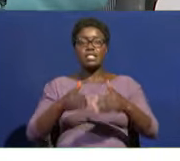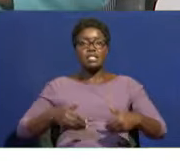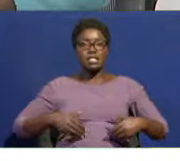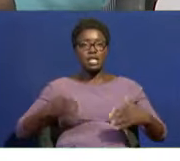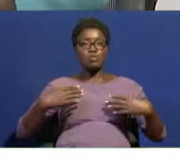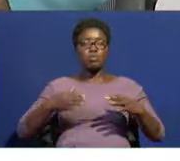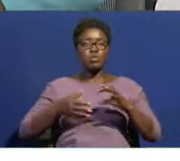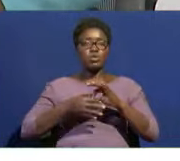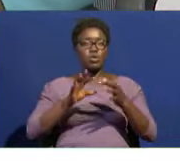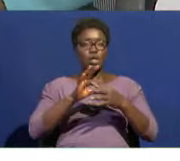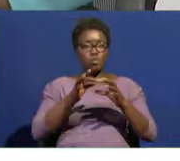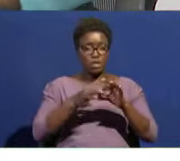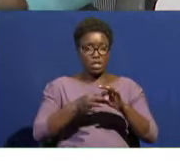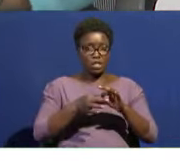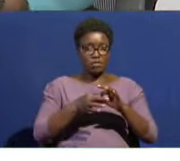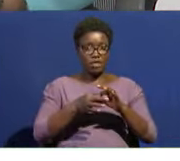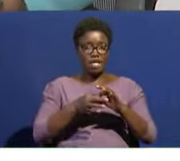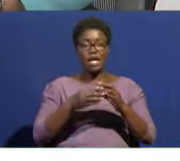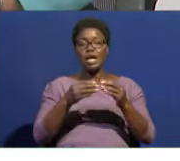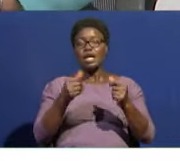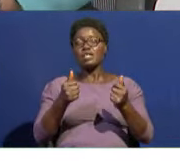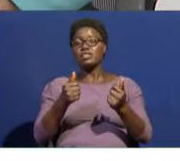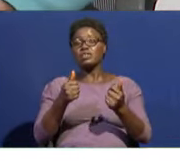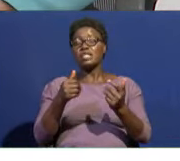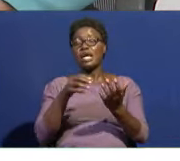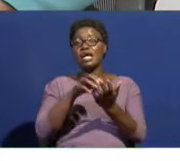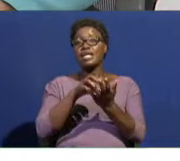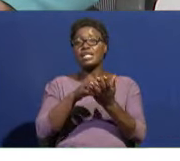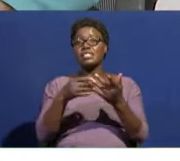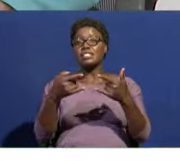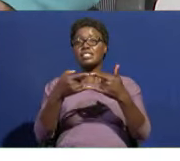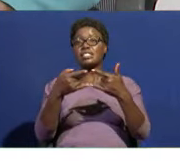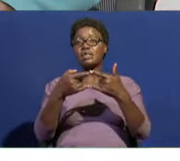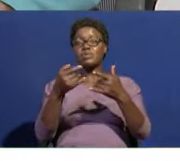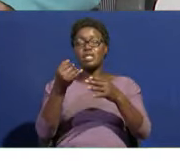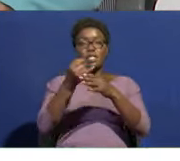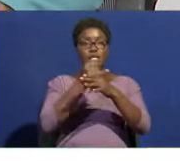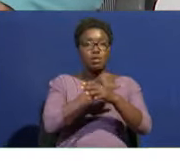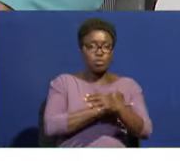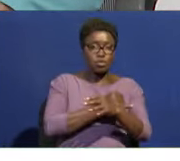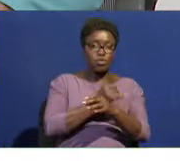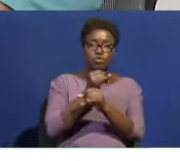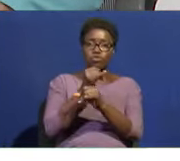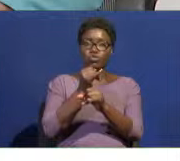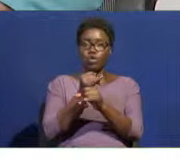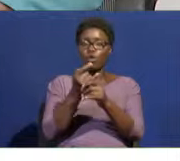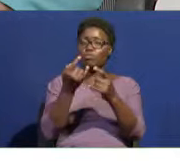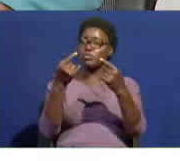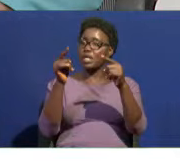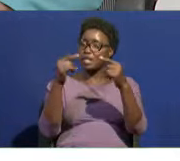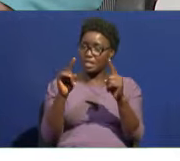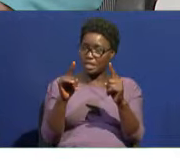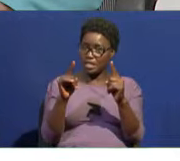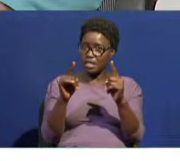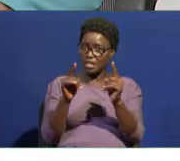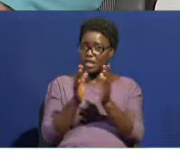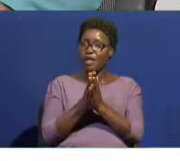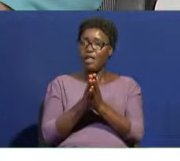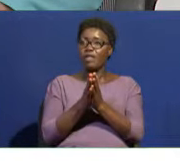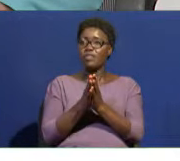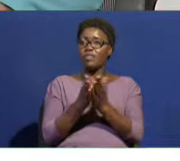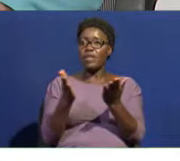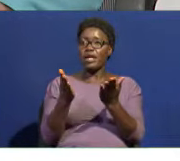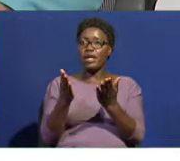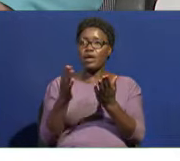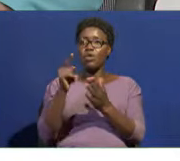to collaboratively address skills gaps and improve job prospects. Key initiatives of the event include